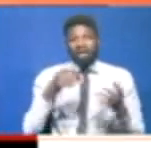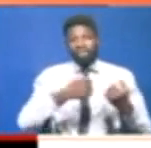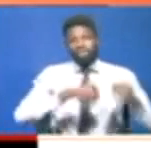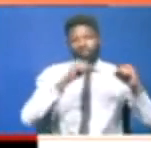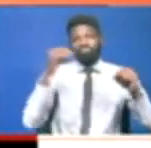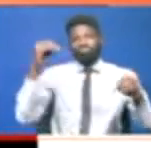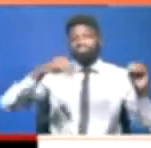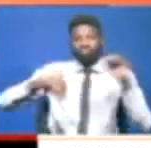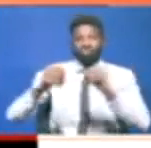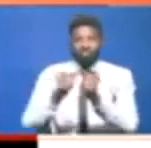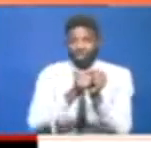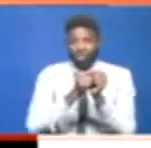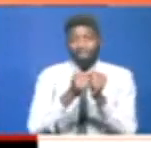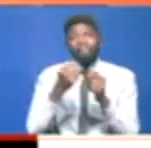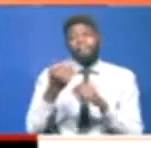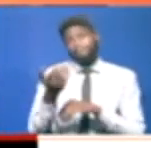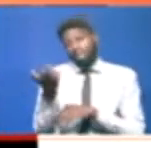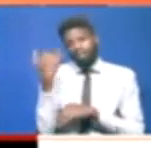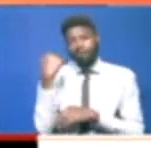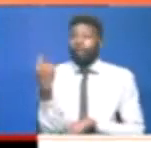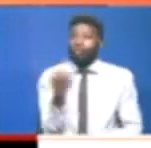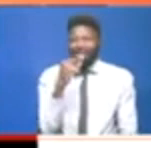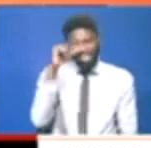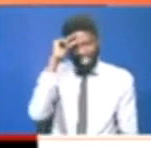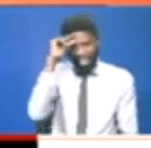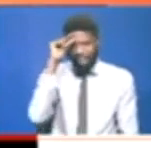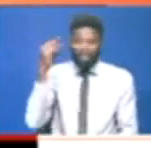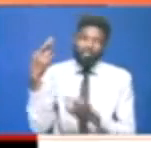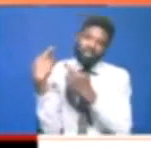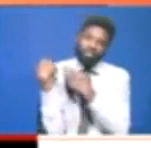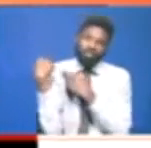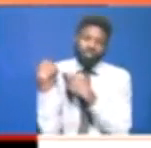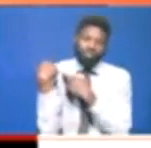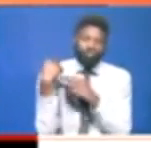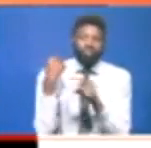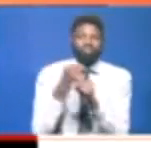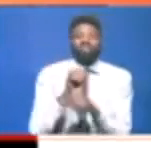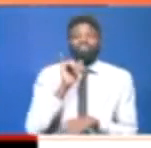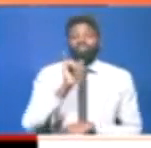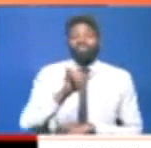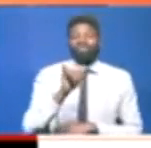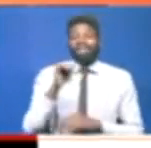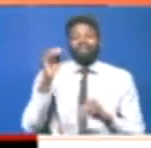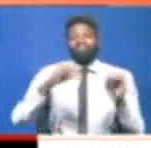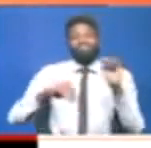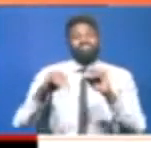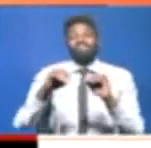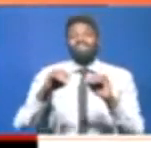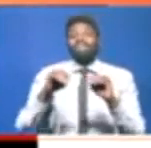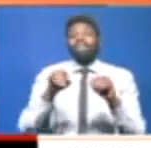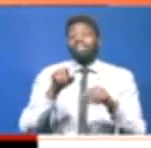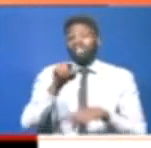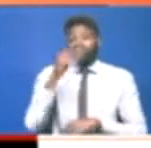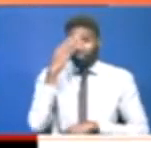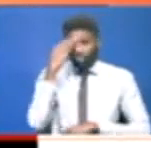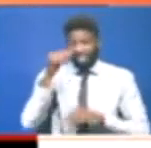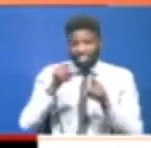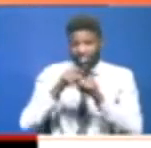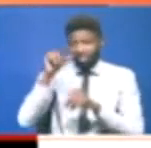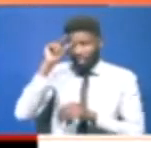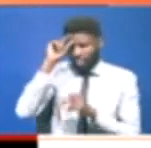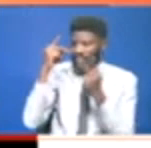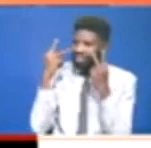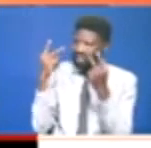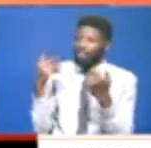was obliged now to meet the needs of these retirees. And that's the reason why even the if you look at the government, we have the